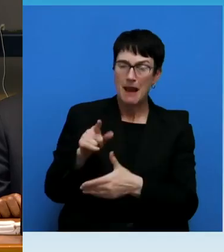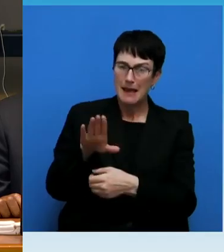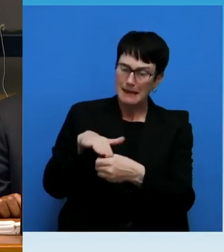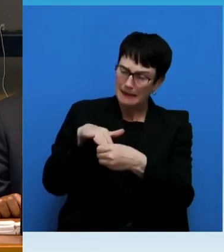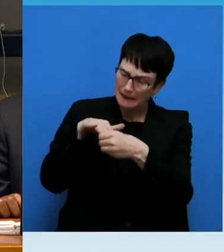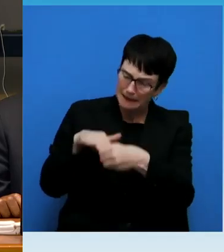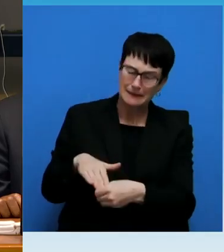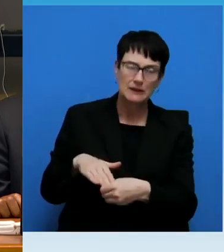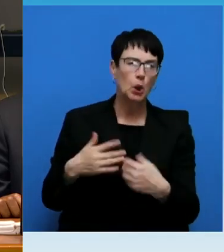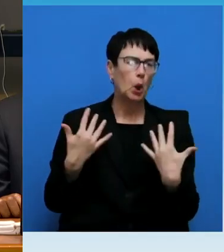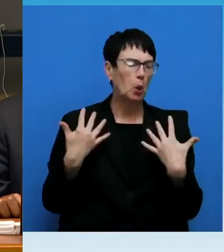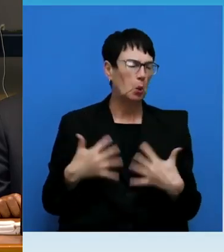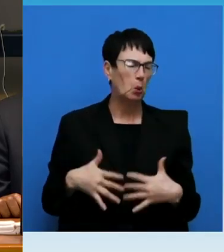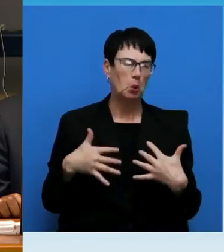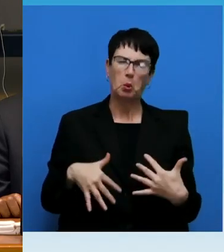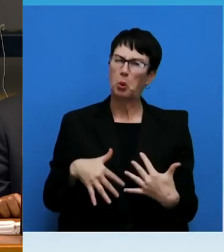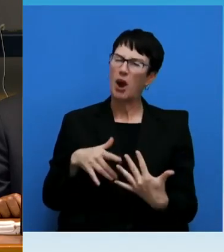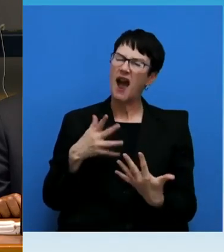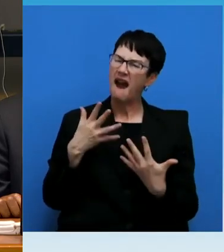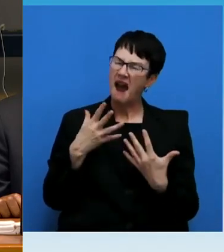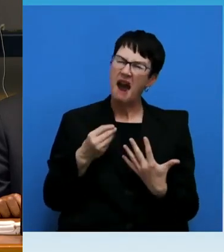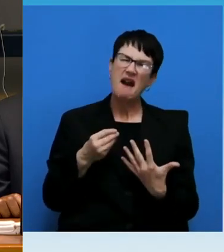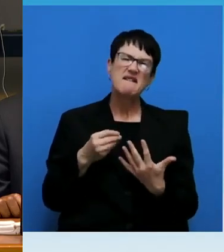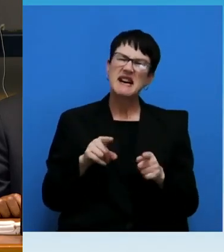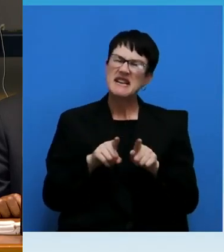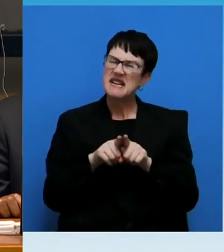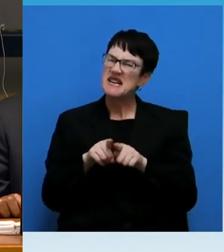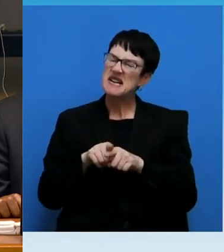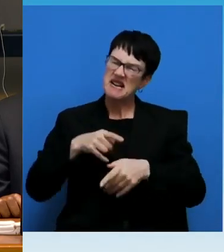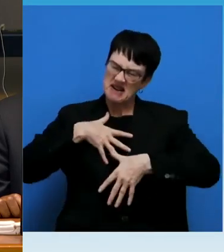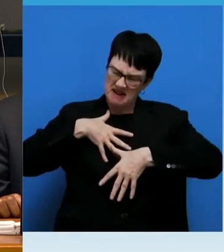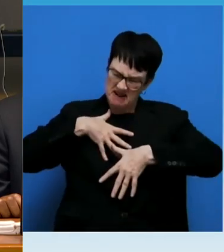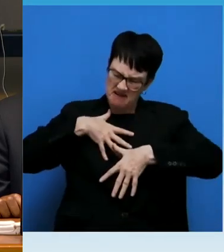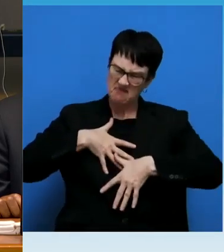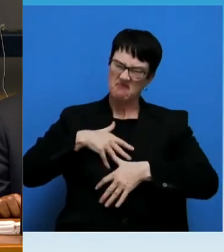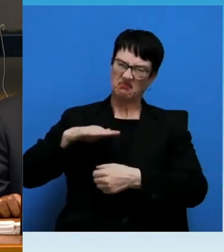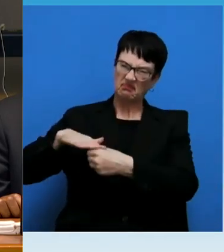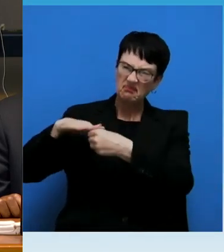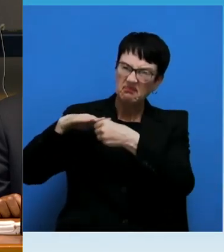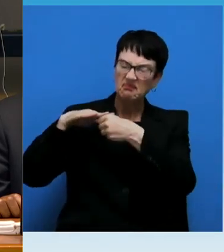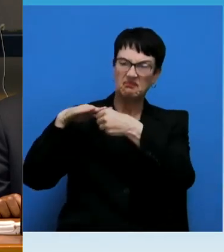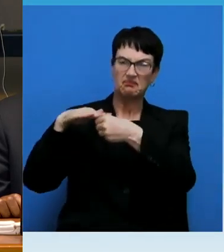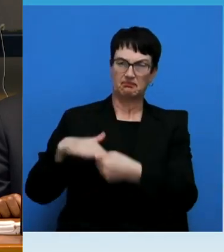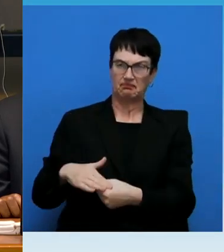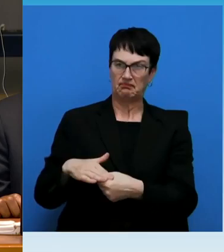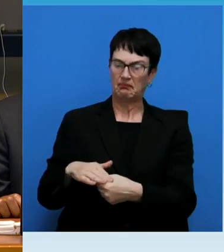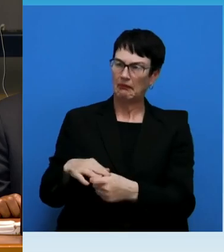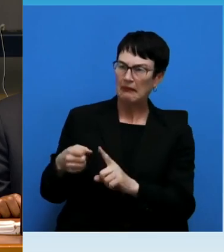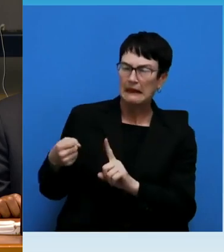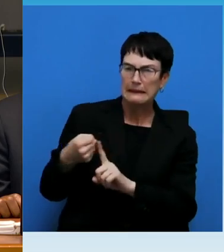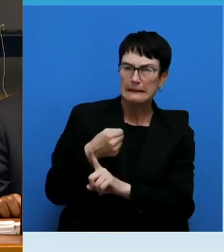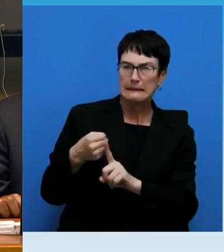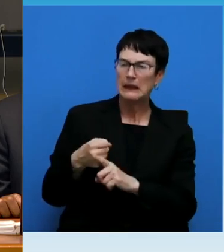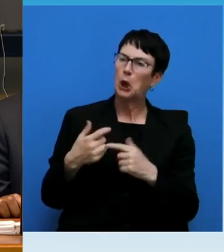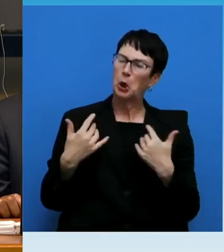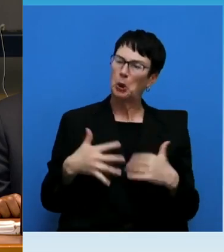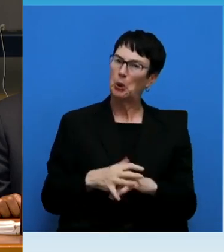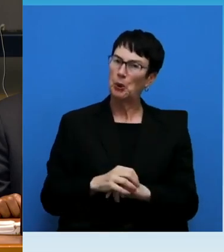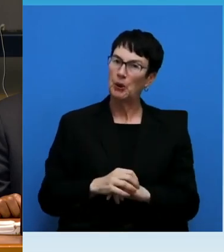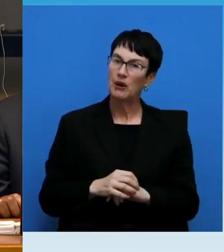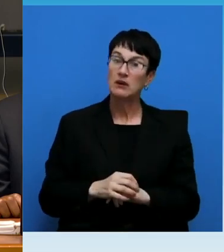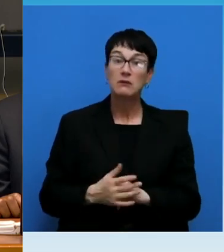and systemic neglect. Historically, disability inclusion was often treated as well-intentioned